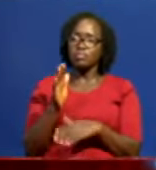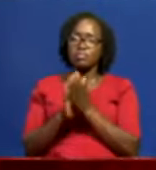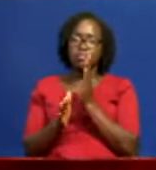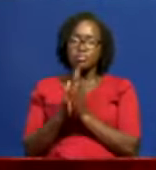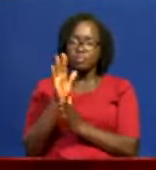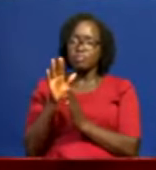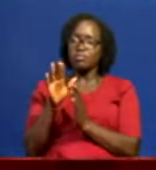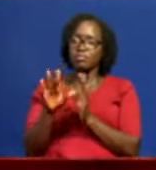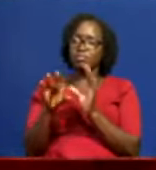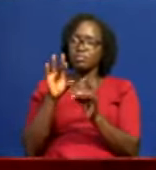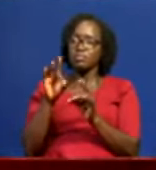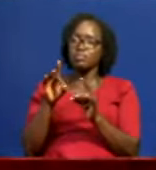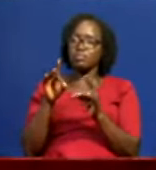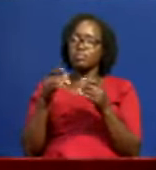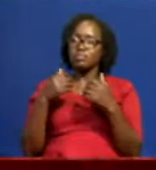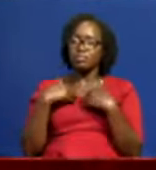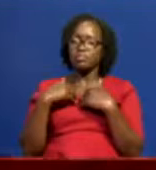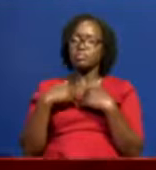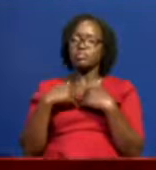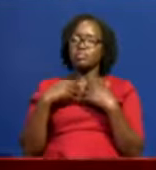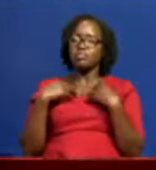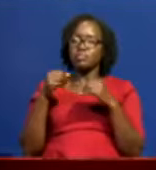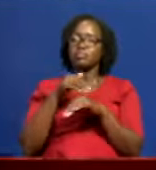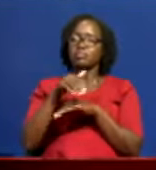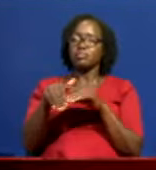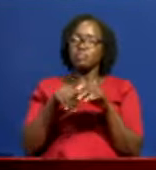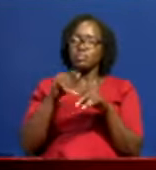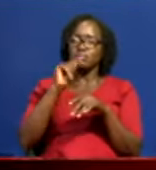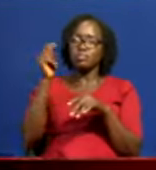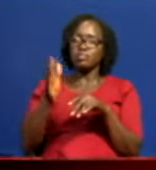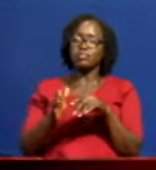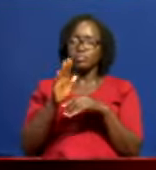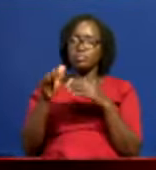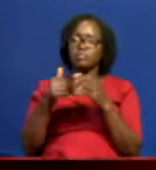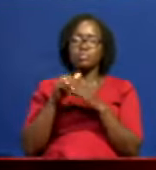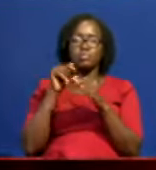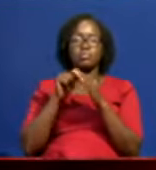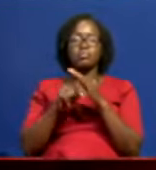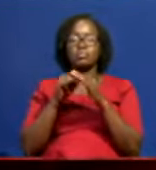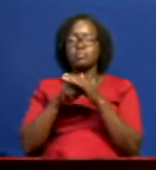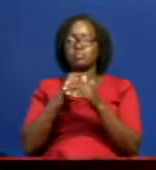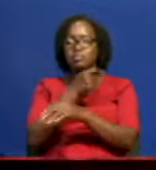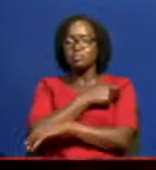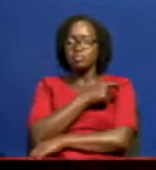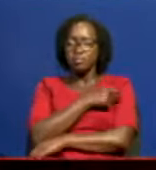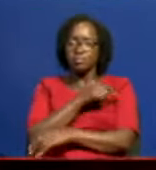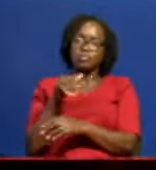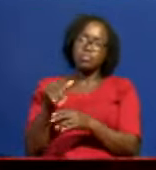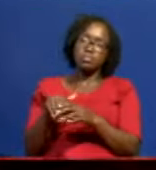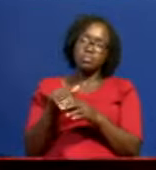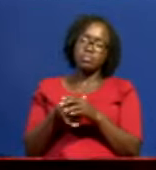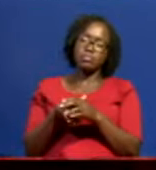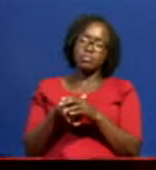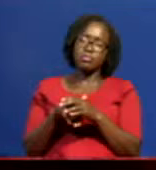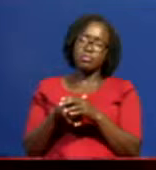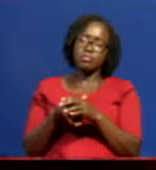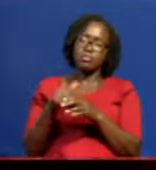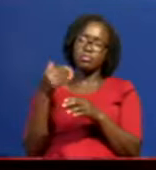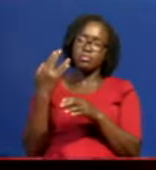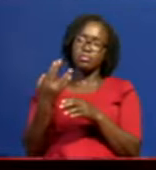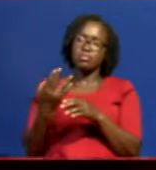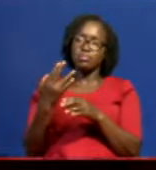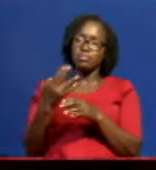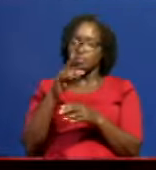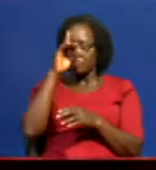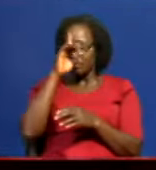exception, will have health insurance, and all Kenyans will access treatment, including for notorious